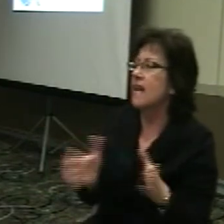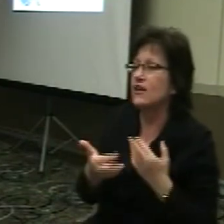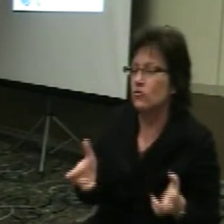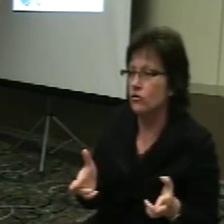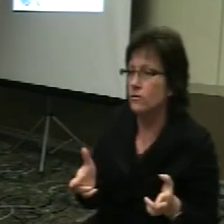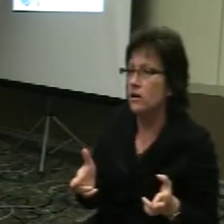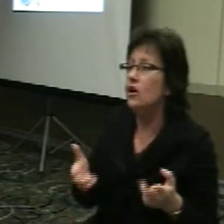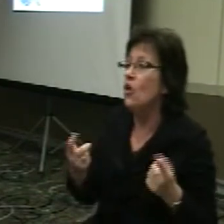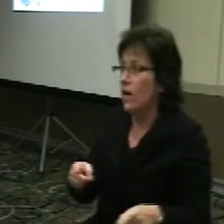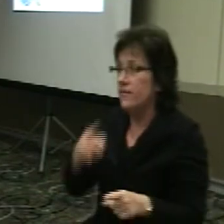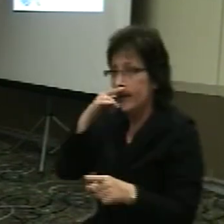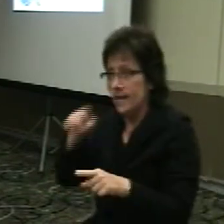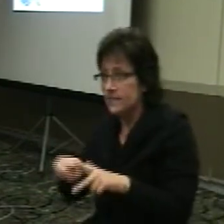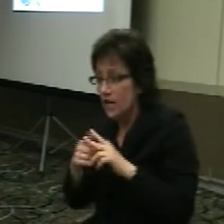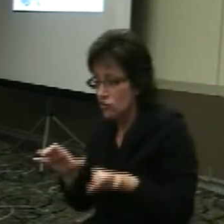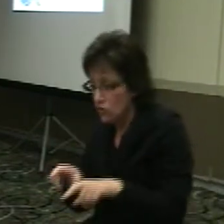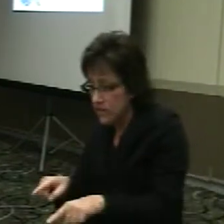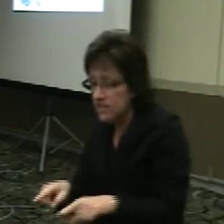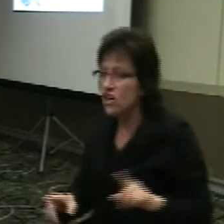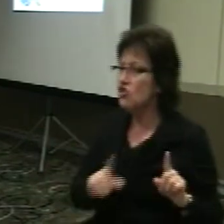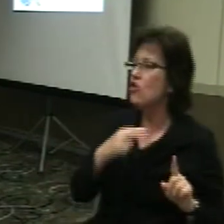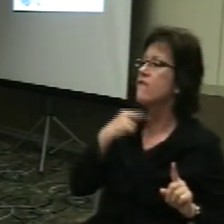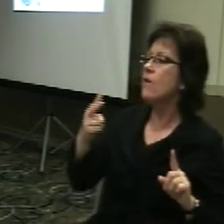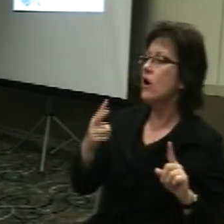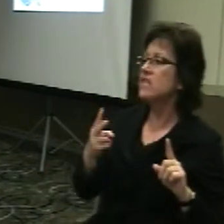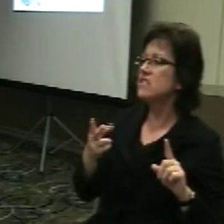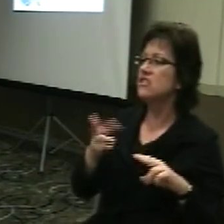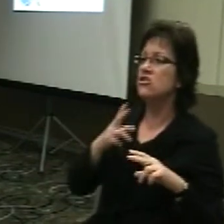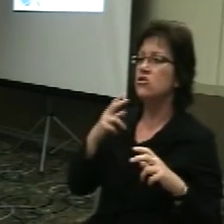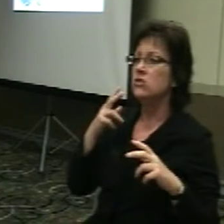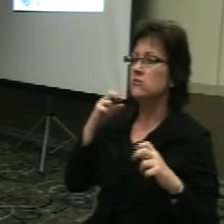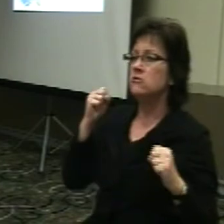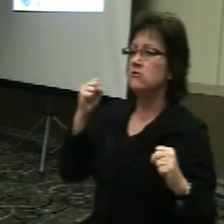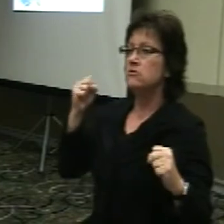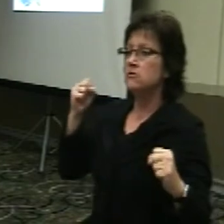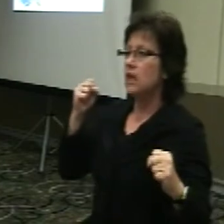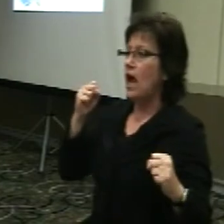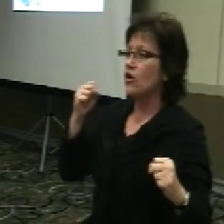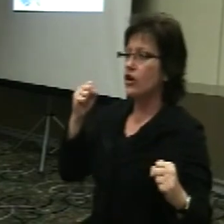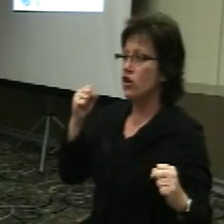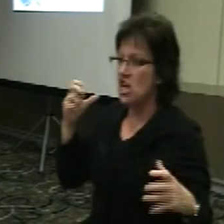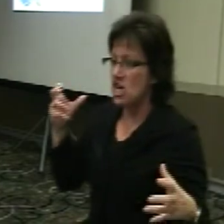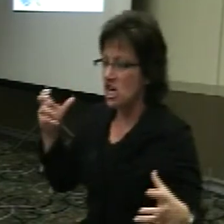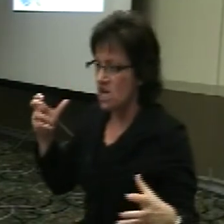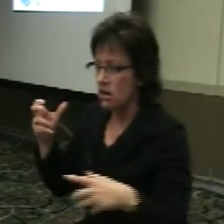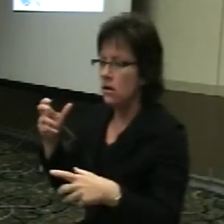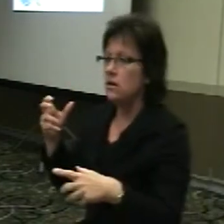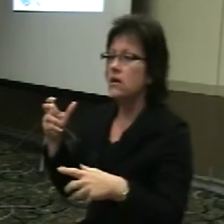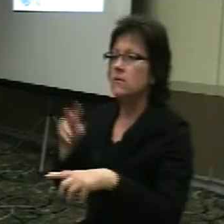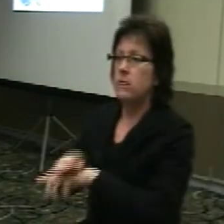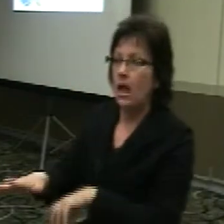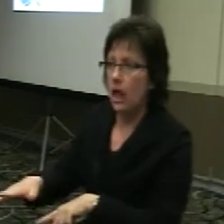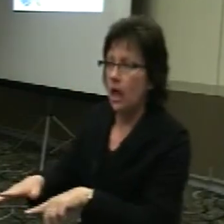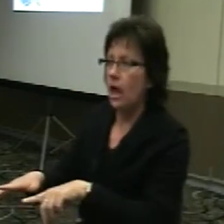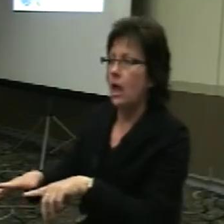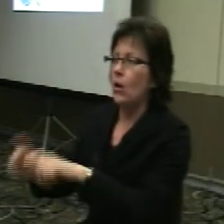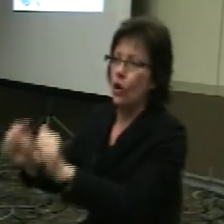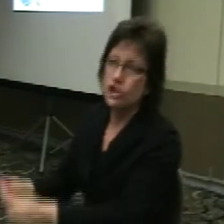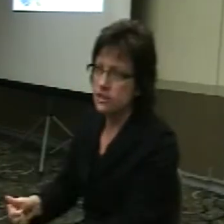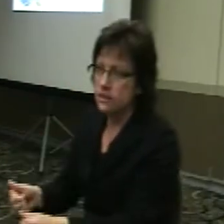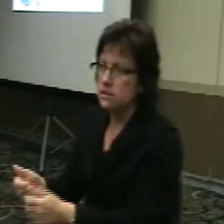he starts to do this, your voice level starts to raise. Oh, that's the same thing we're seeing. Maybe not to the same